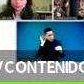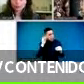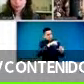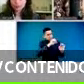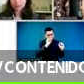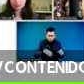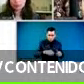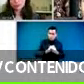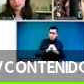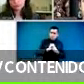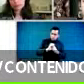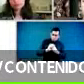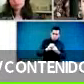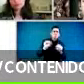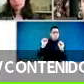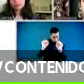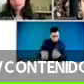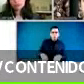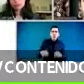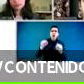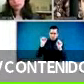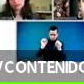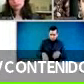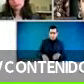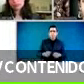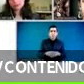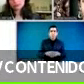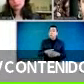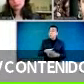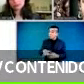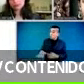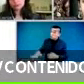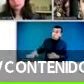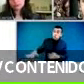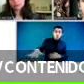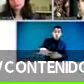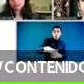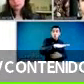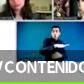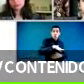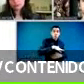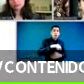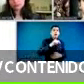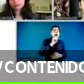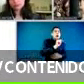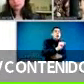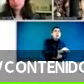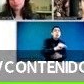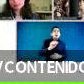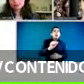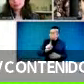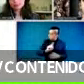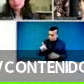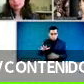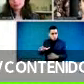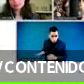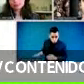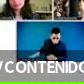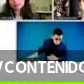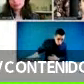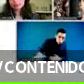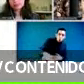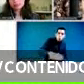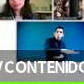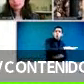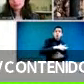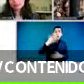an exception. Also, we urge government to ensure that media include news about and for